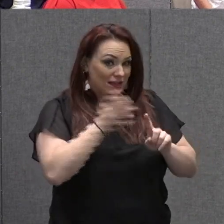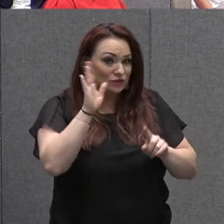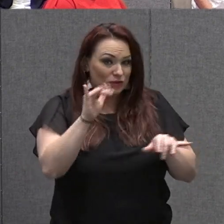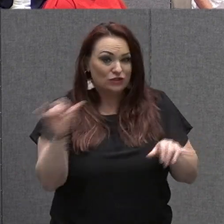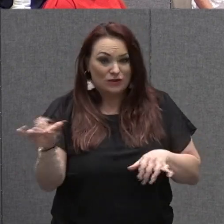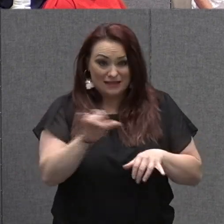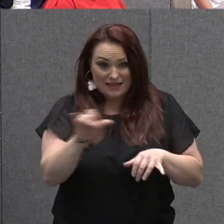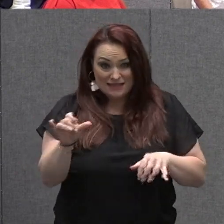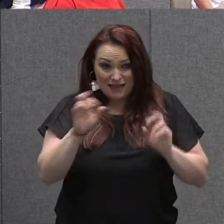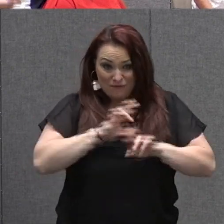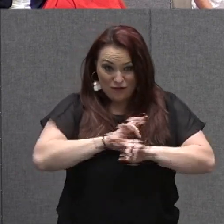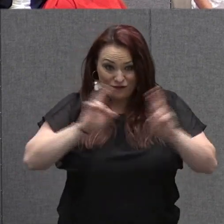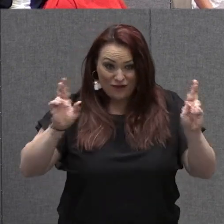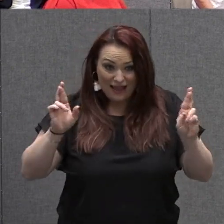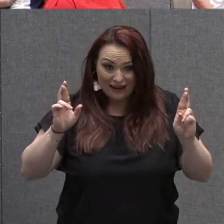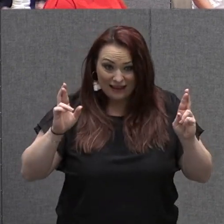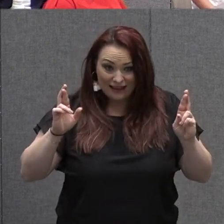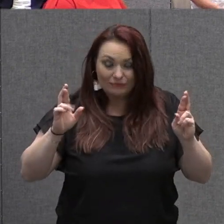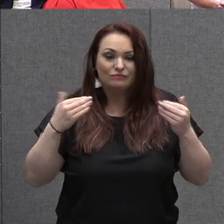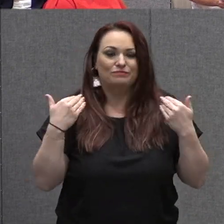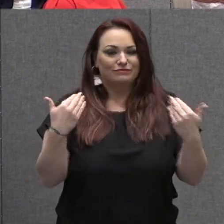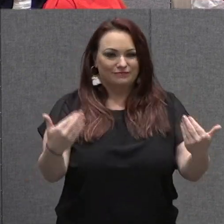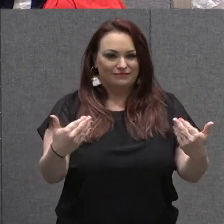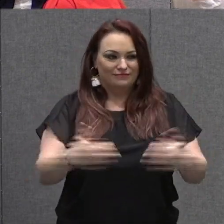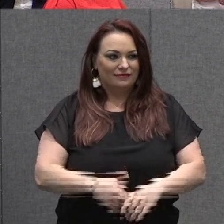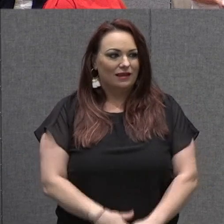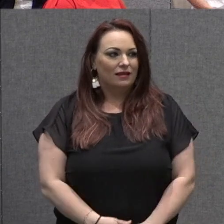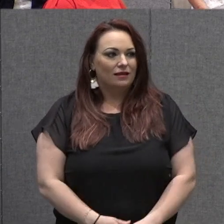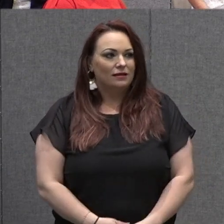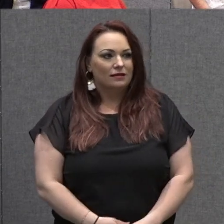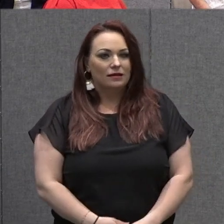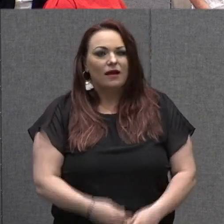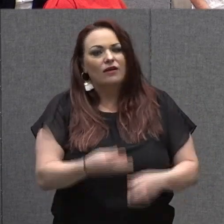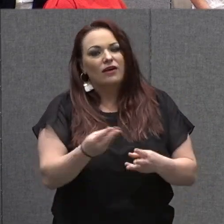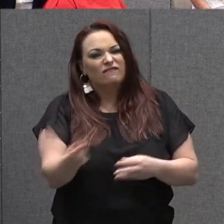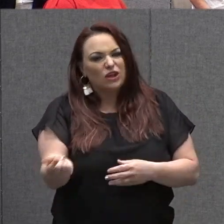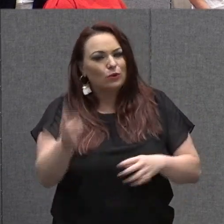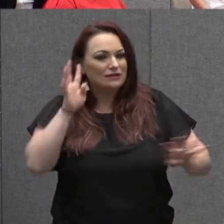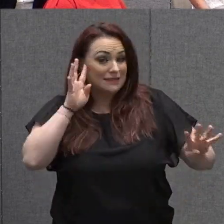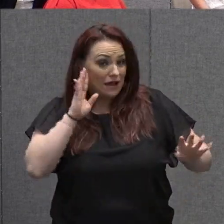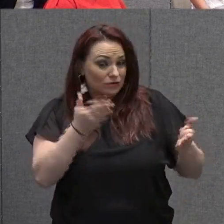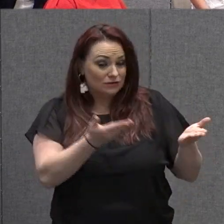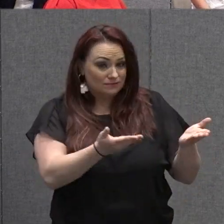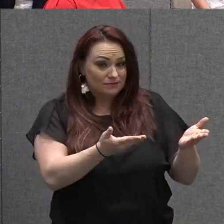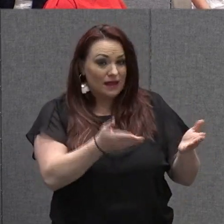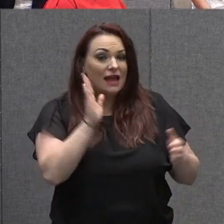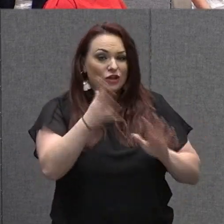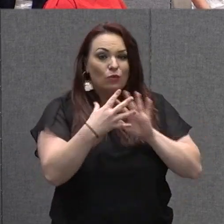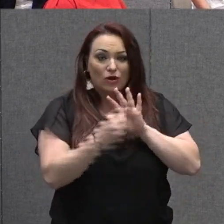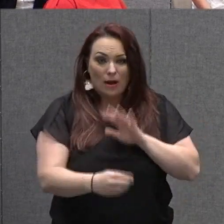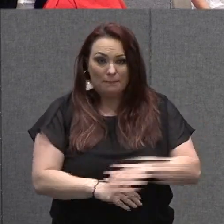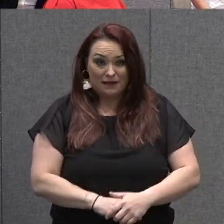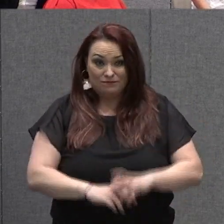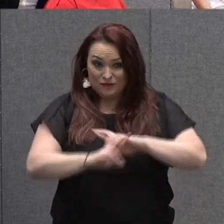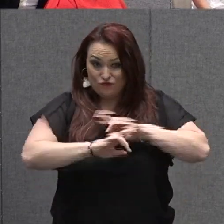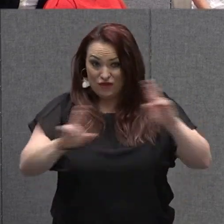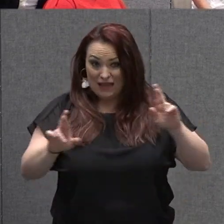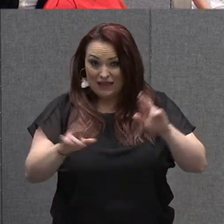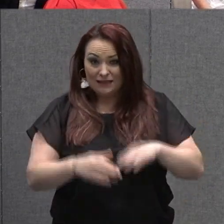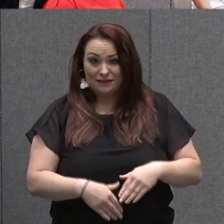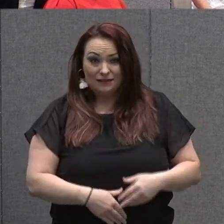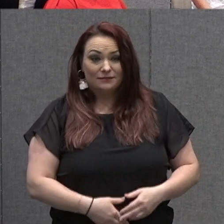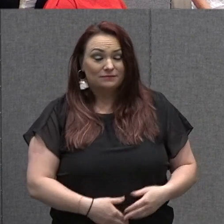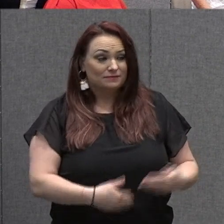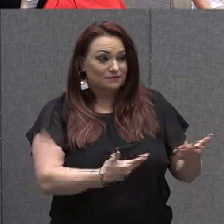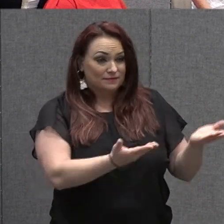ready? Cool, let's do it. I'll start off with a couple of sounds, and then you'll just copy right after me. You guys ready? Ready. Okay, here